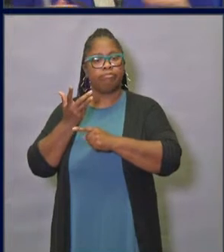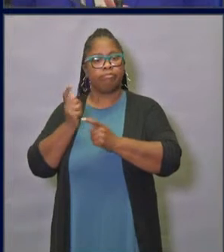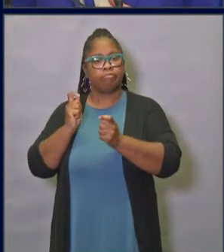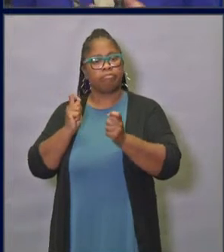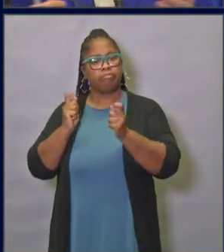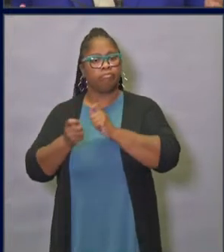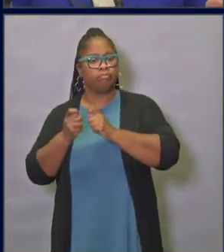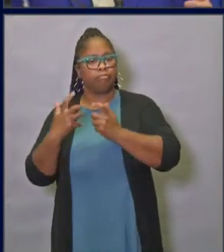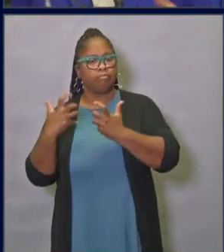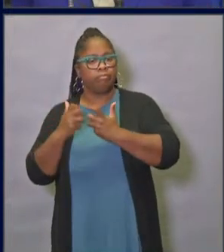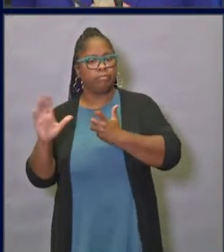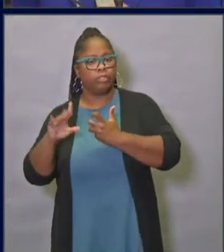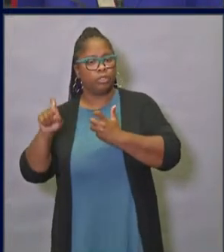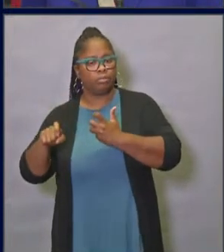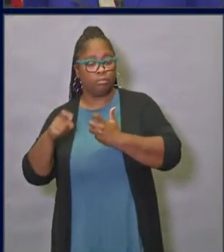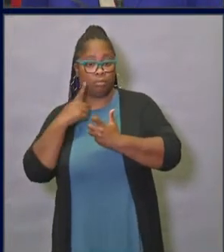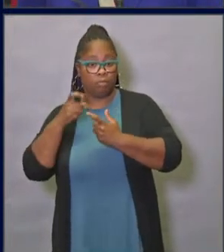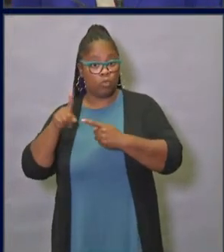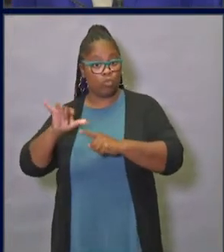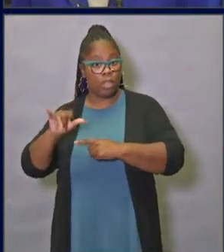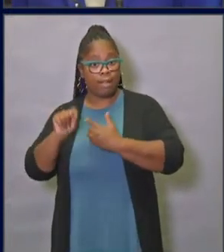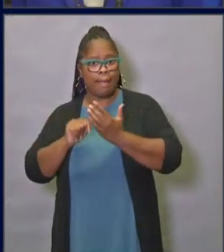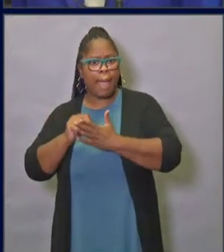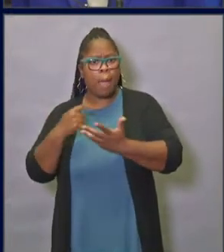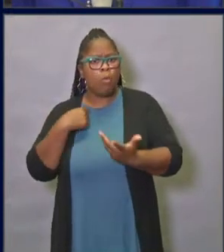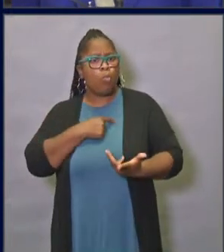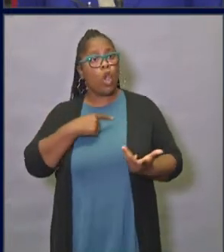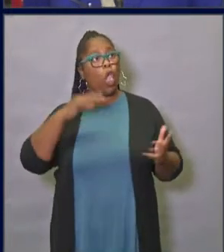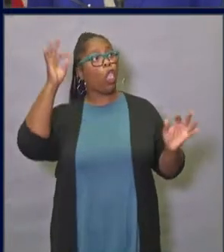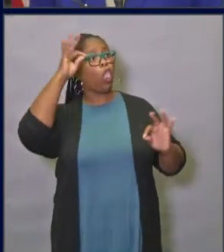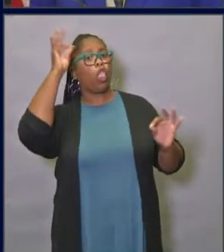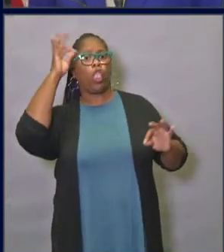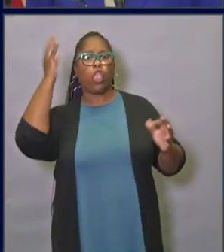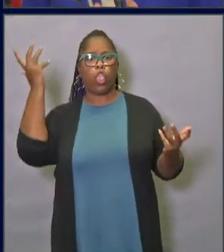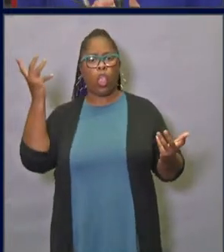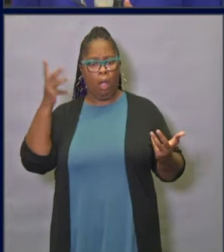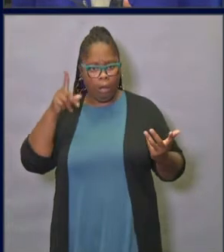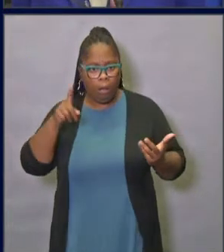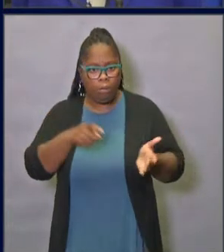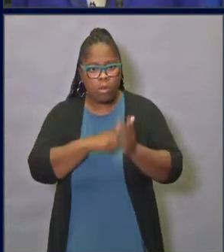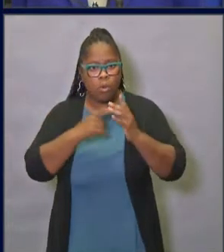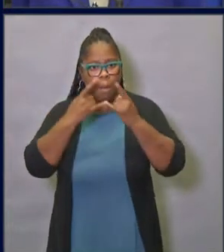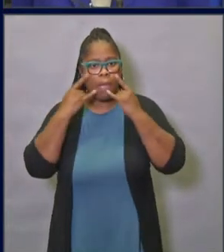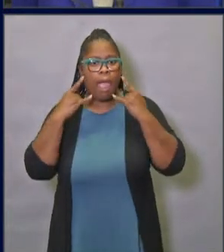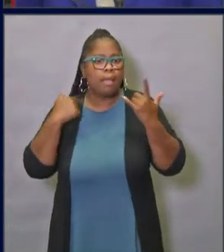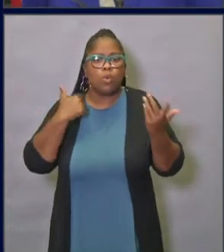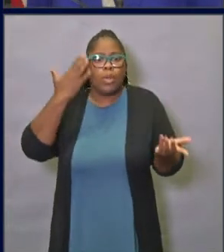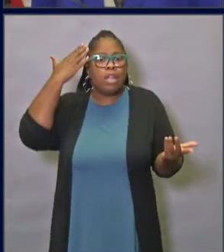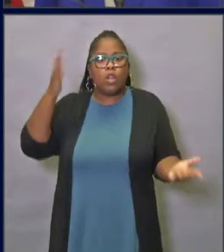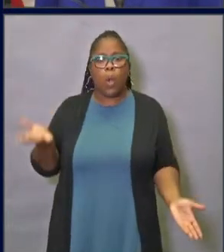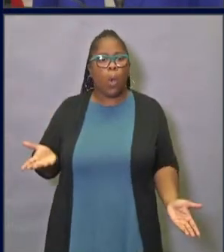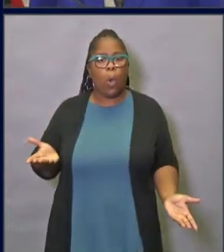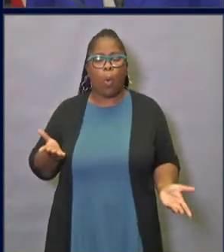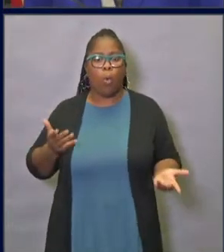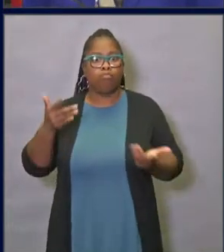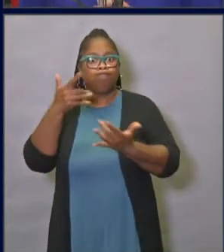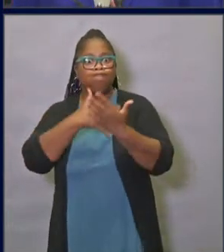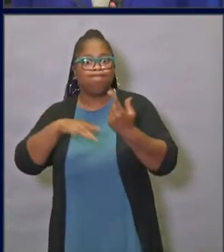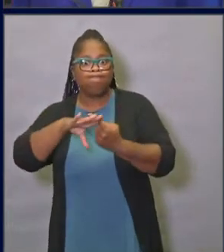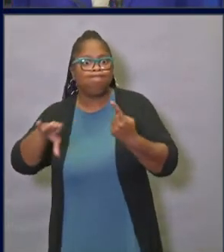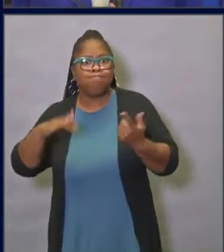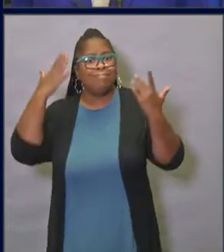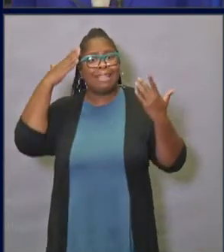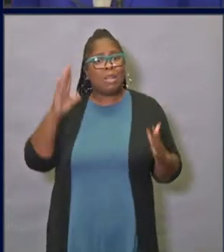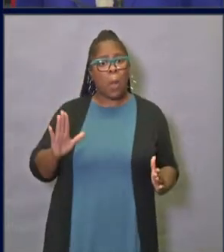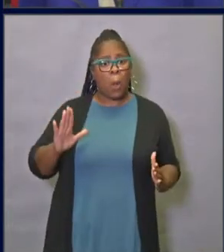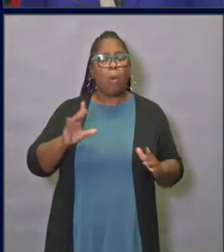modifications, mostly because at the time we didn't know how important it was for people to be masked and for people to be distant. Now